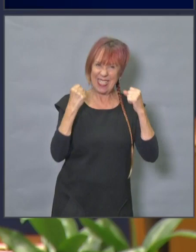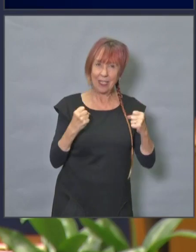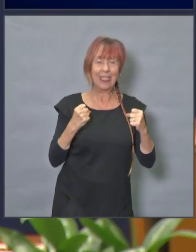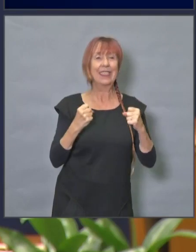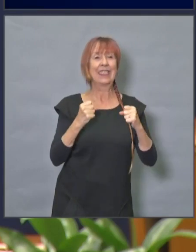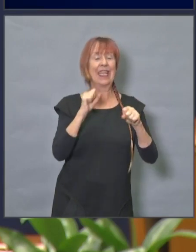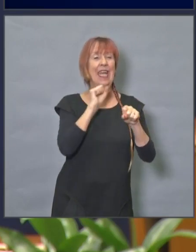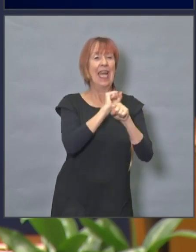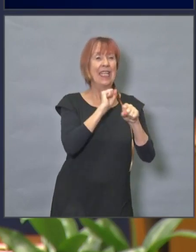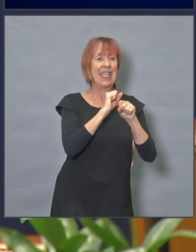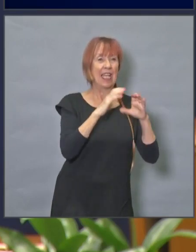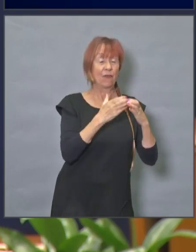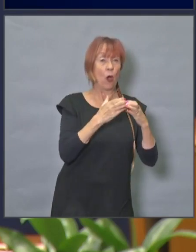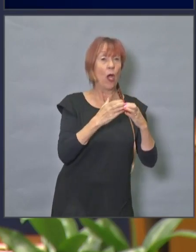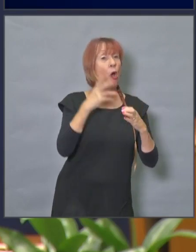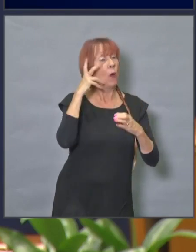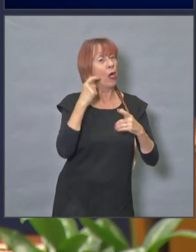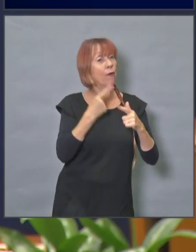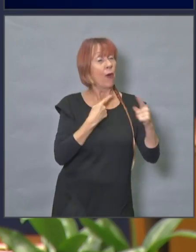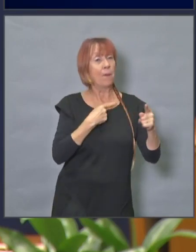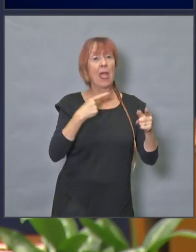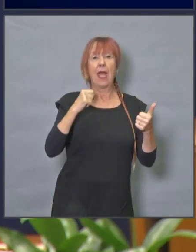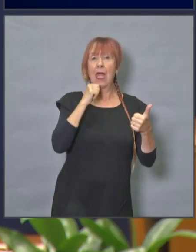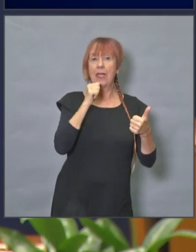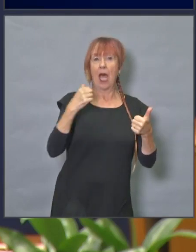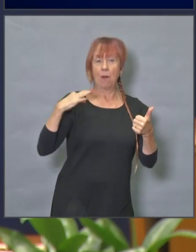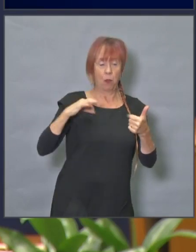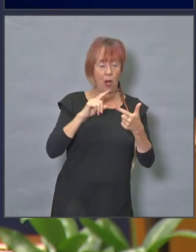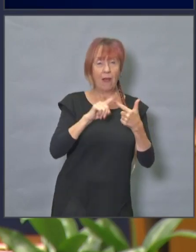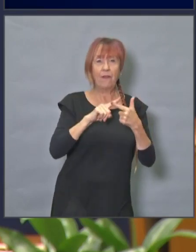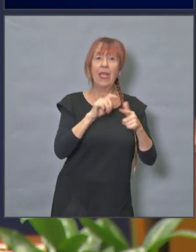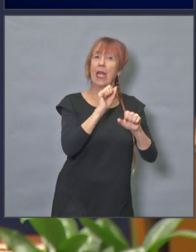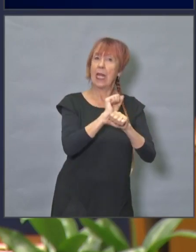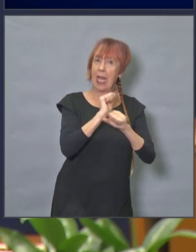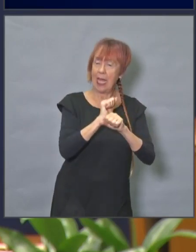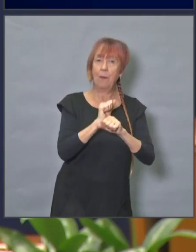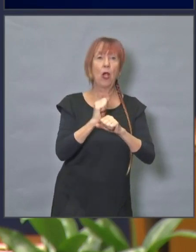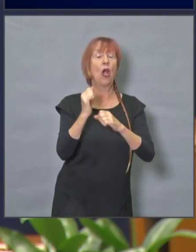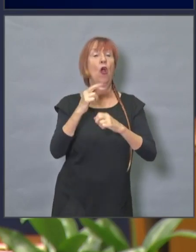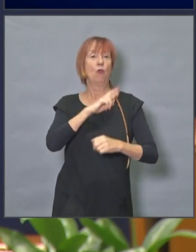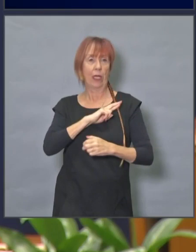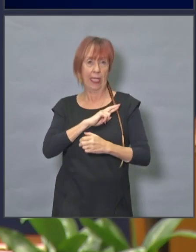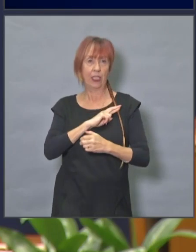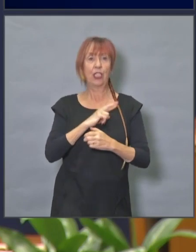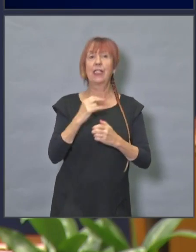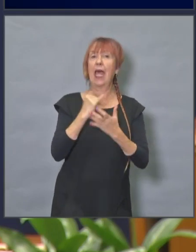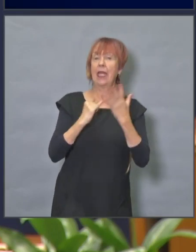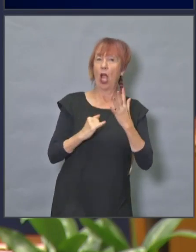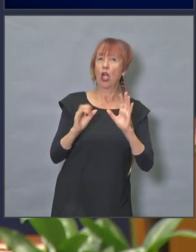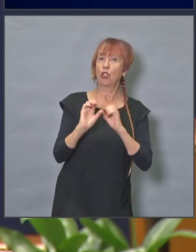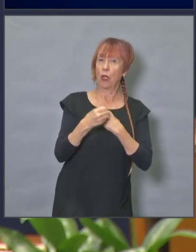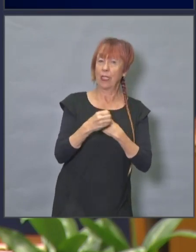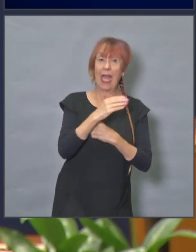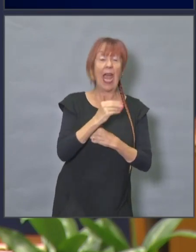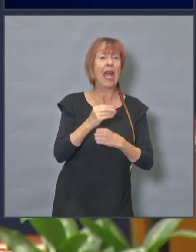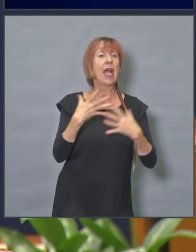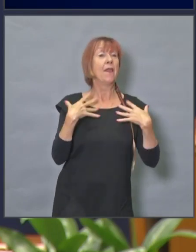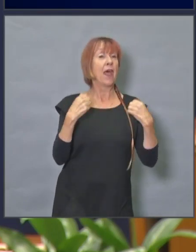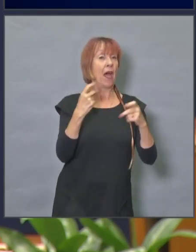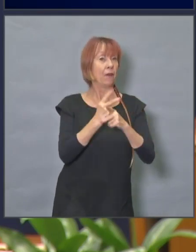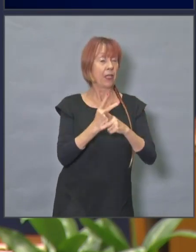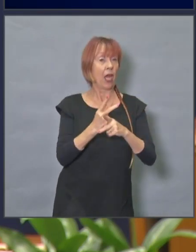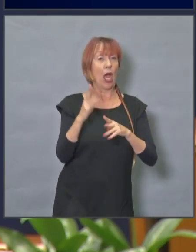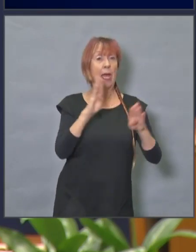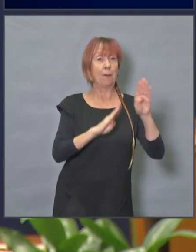meeting and heard from nonprofit, labor, religious, and arts organizations, and the healthcare and bioscience industry. We